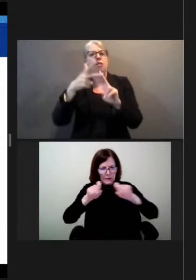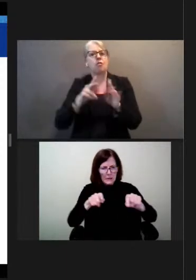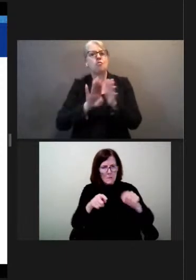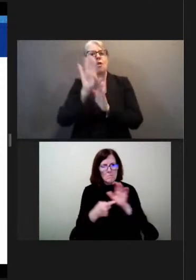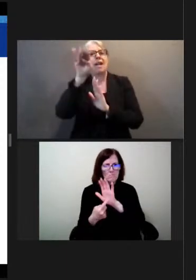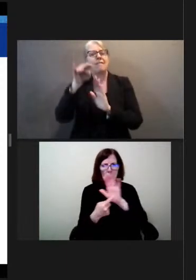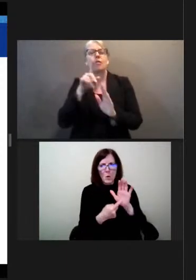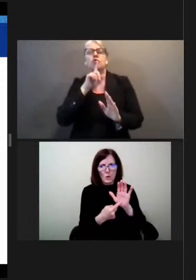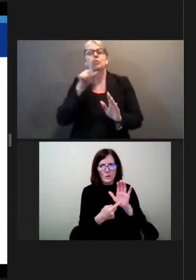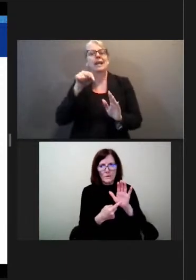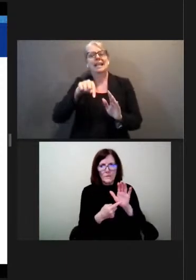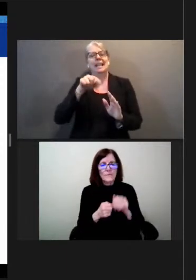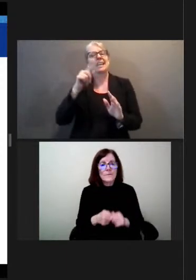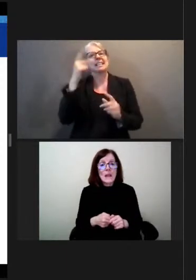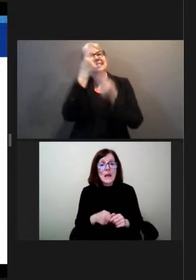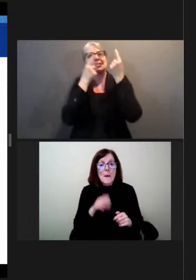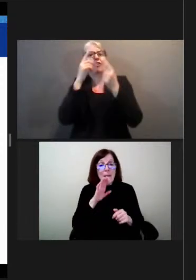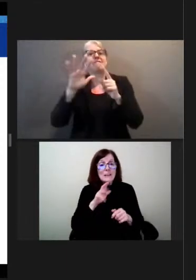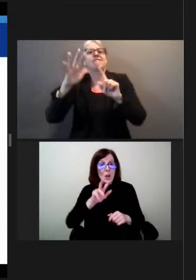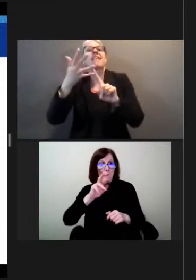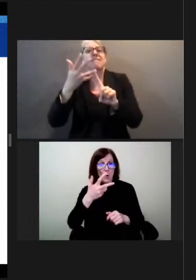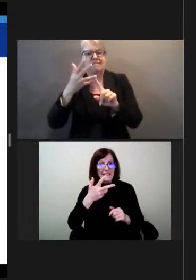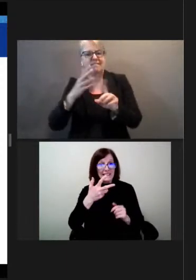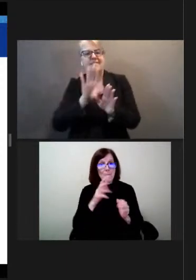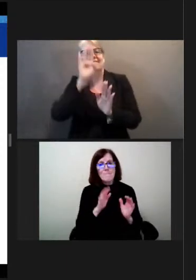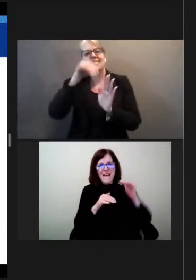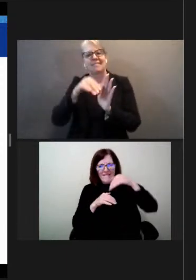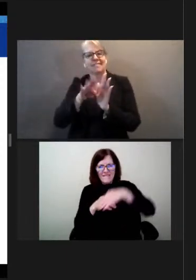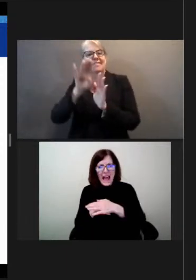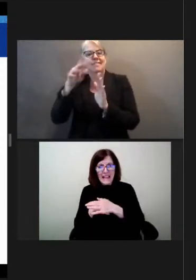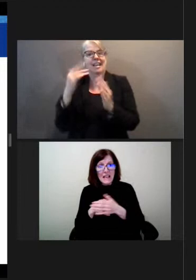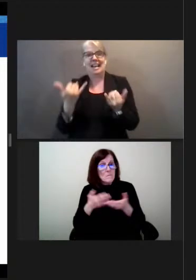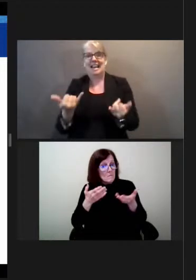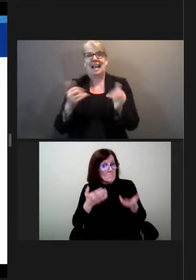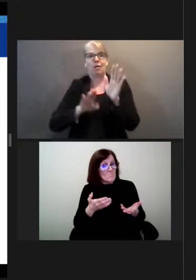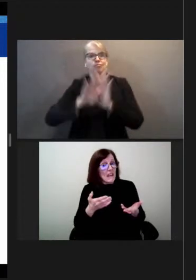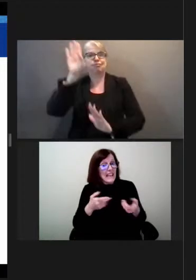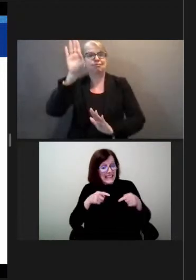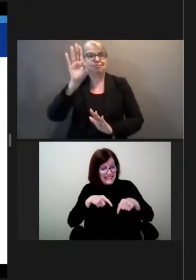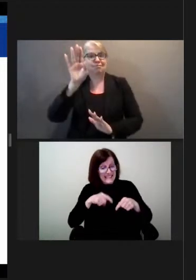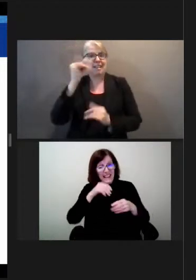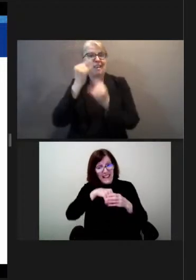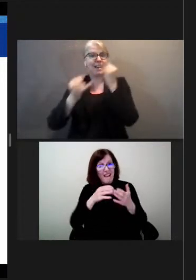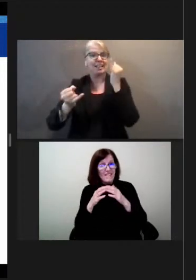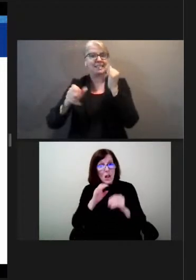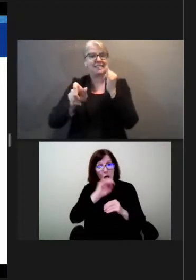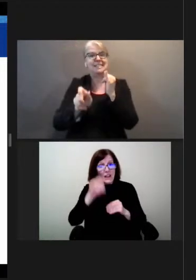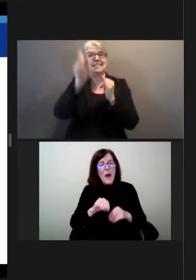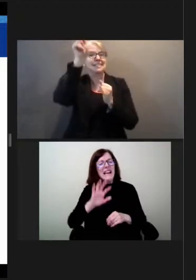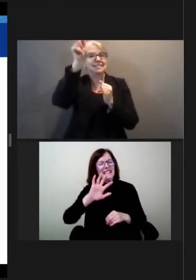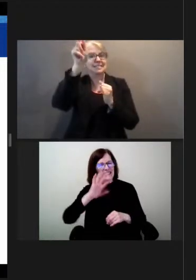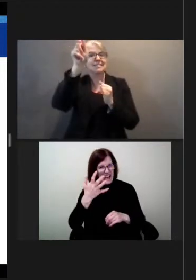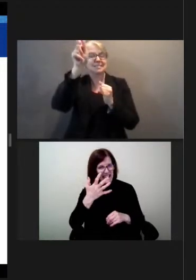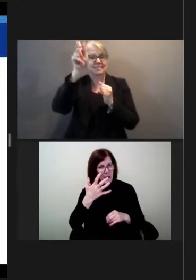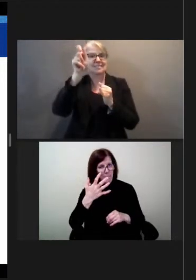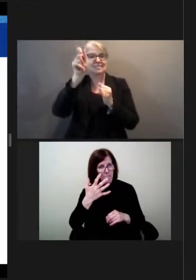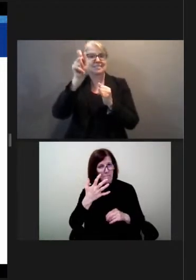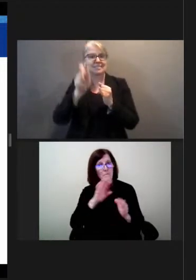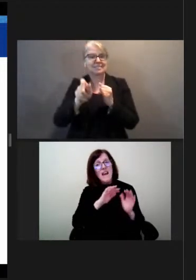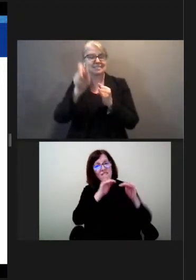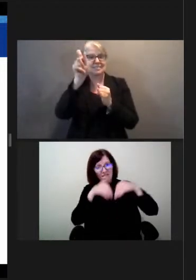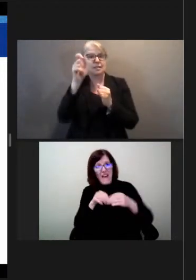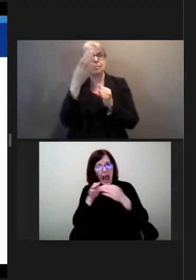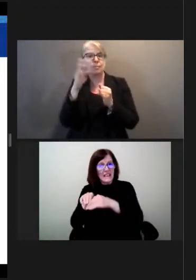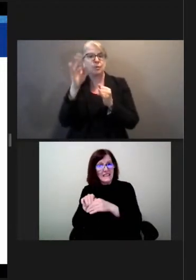our fifth. And you can see that the current one, that rather straight upwards